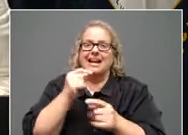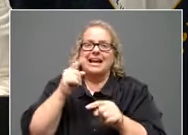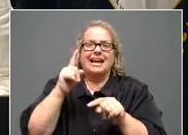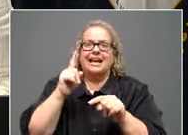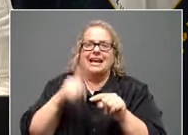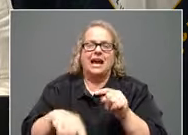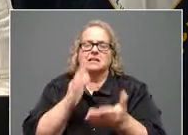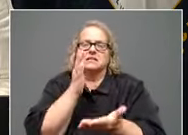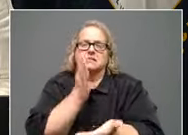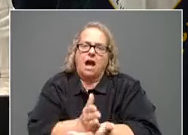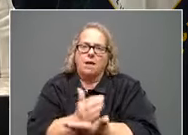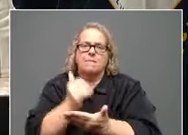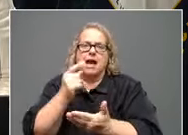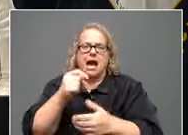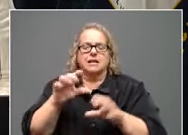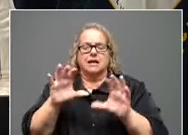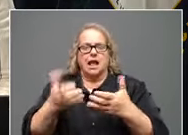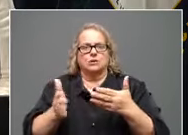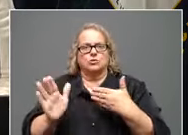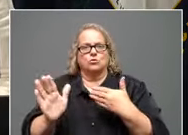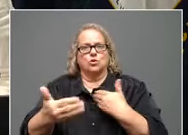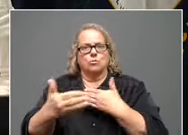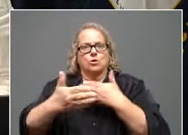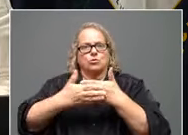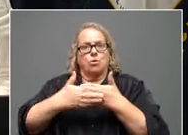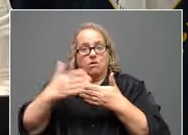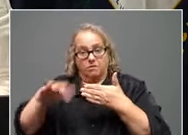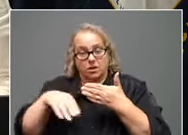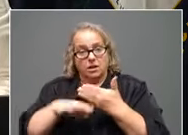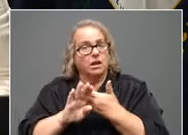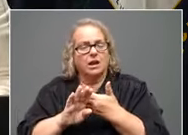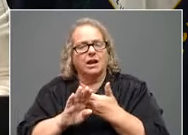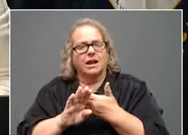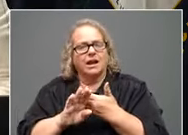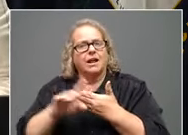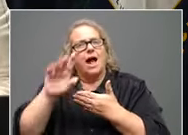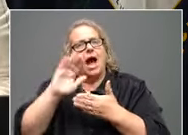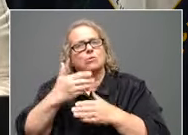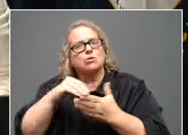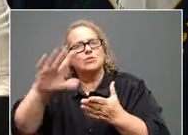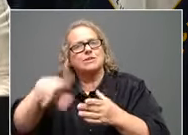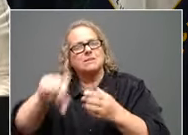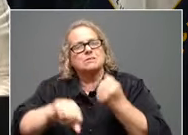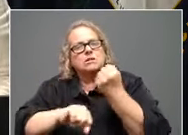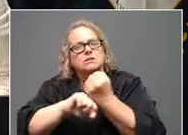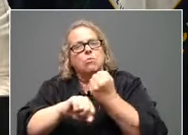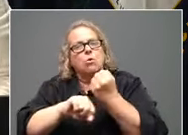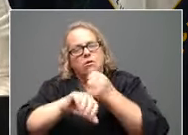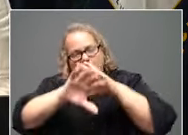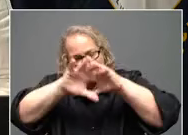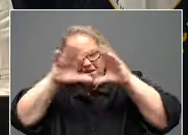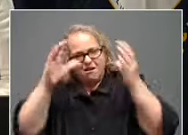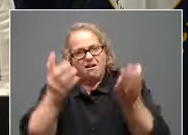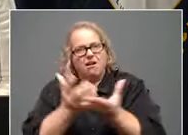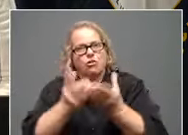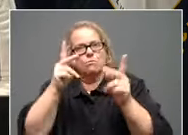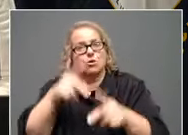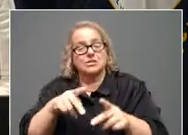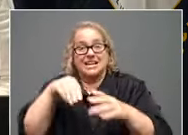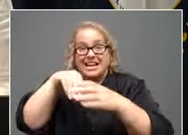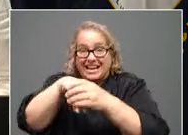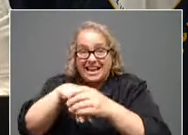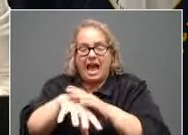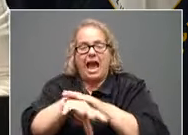door. Our kids, our students have to be supported holistically, both in and out of the